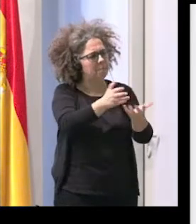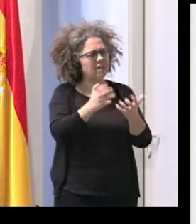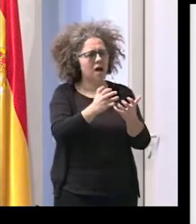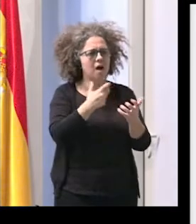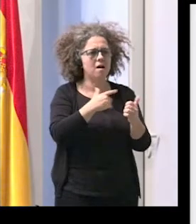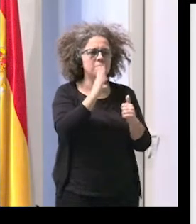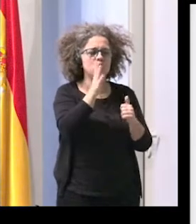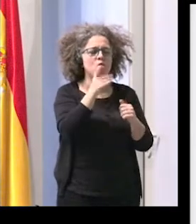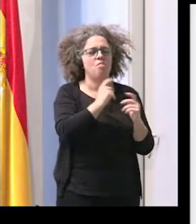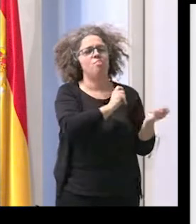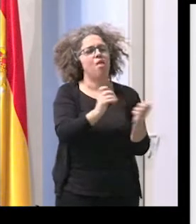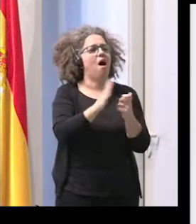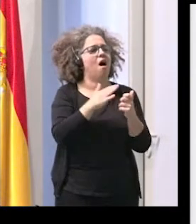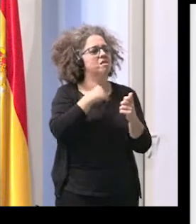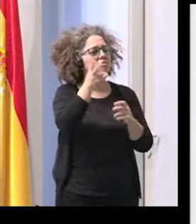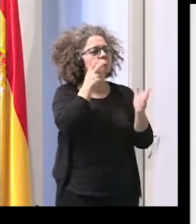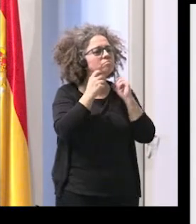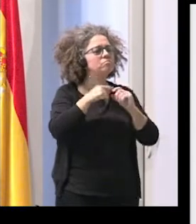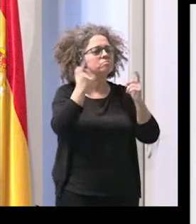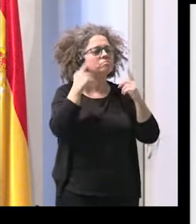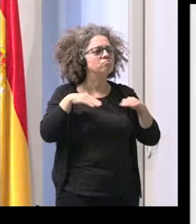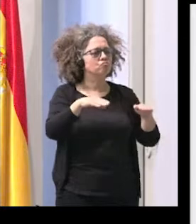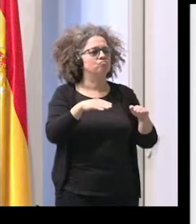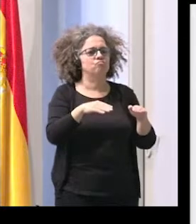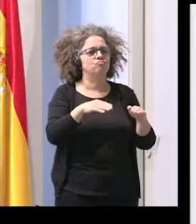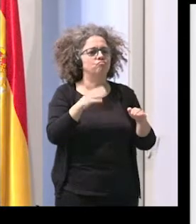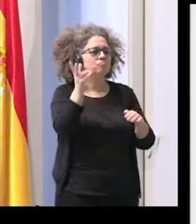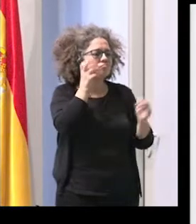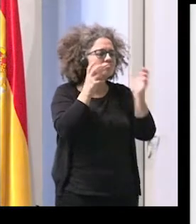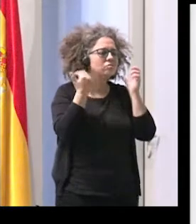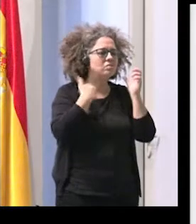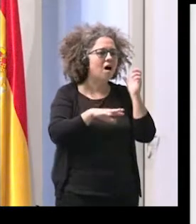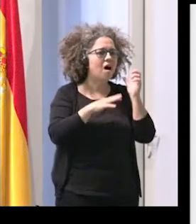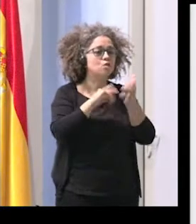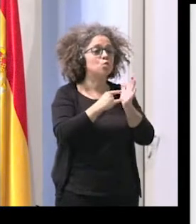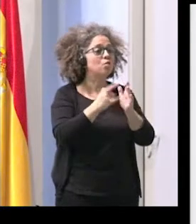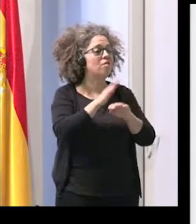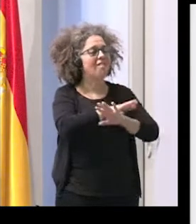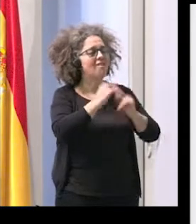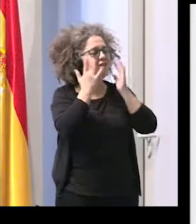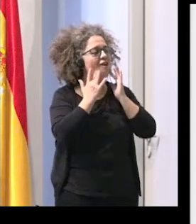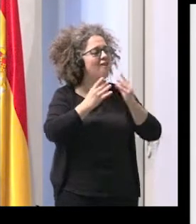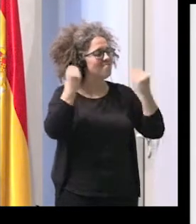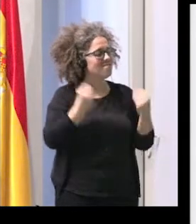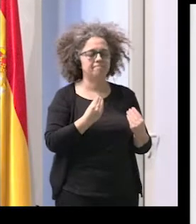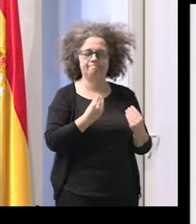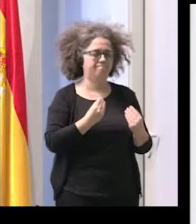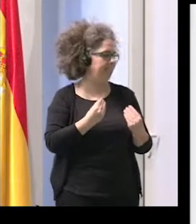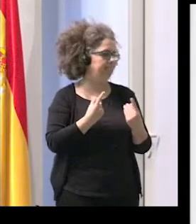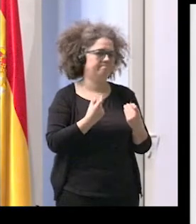hearing, we have not solved the problem completely in children. There's still work to be done to help